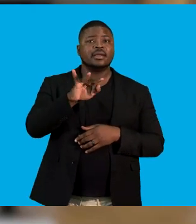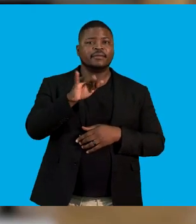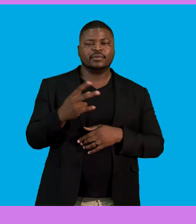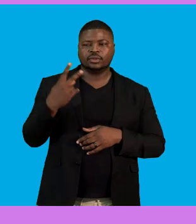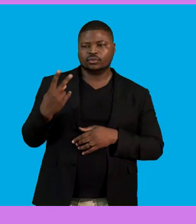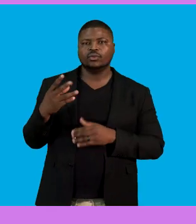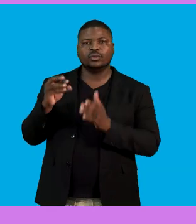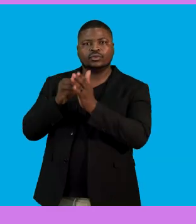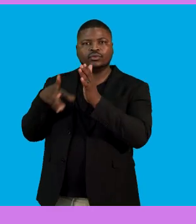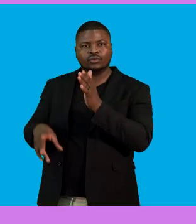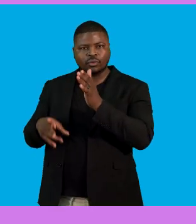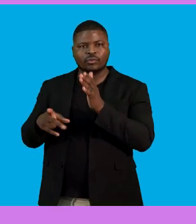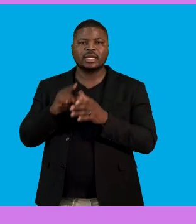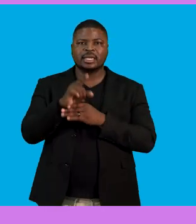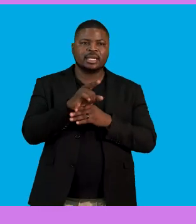says,